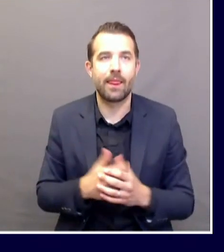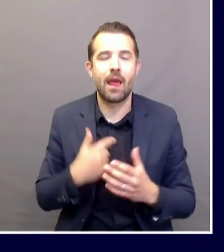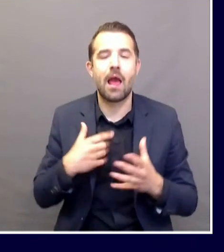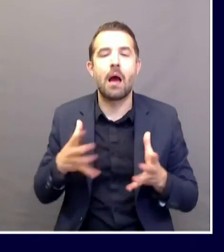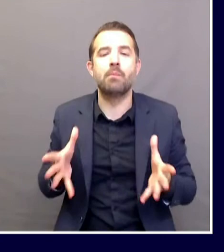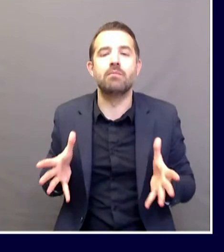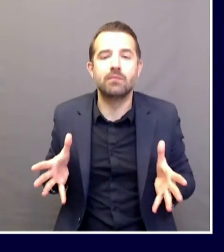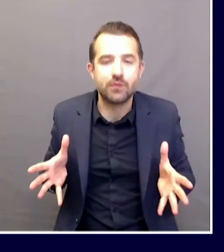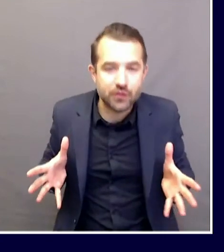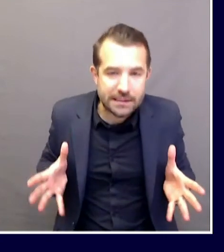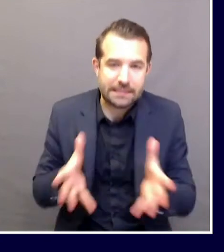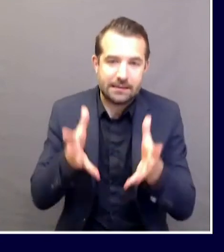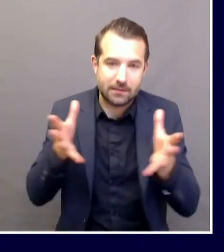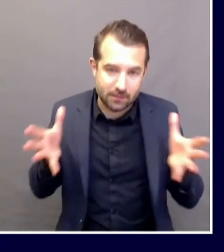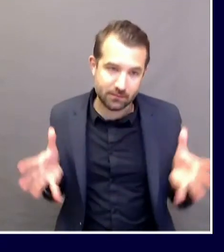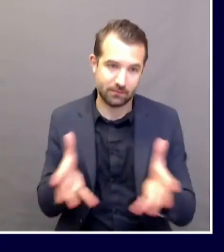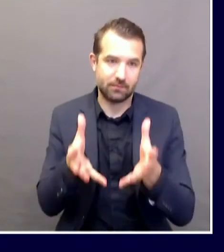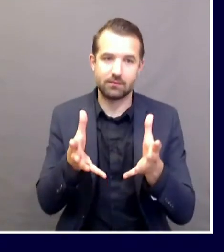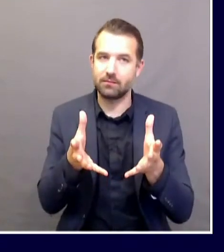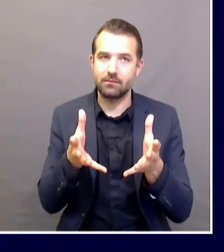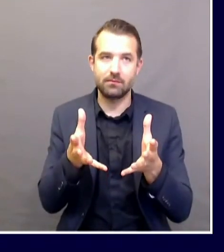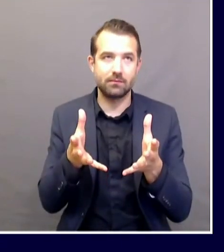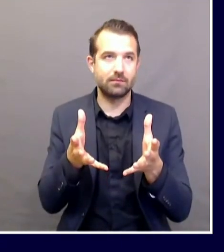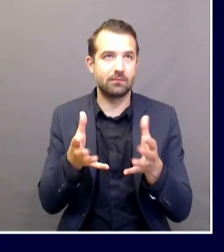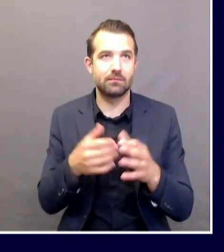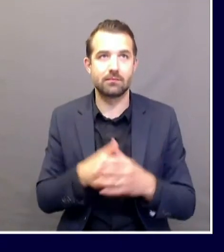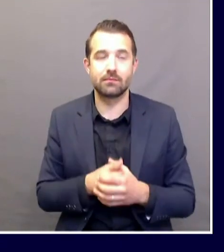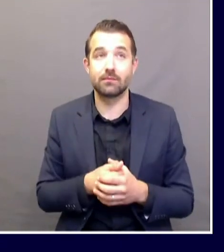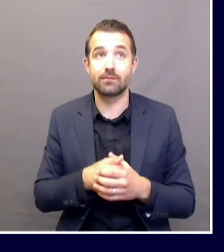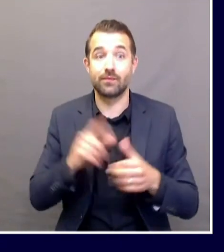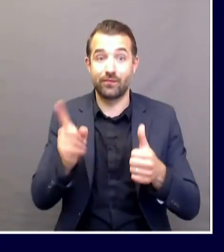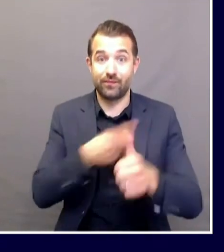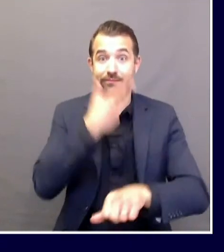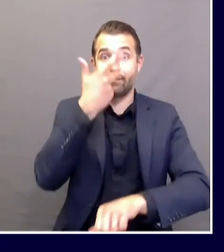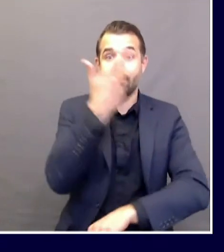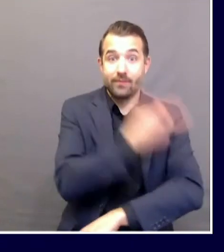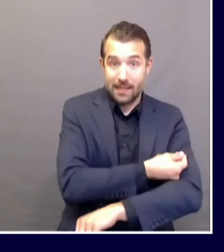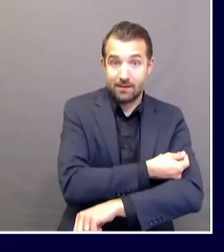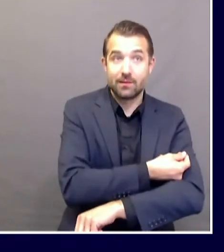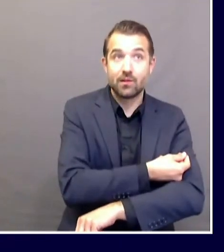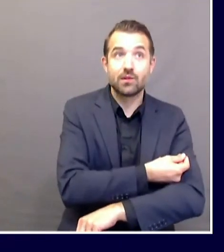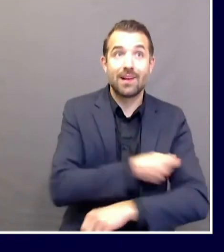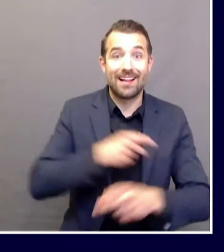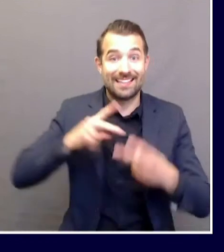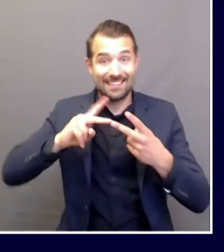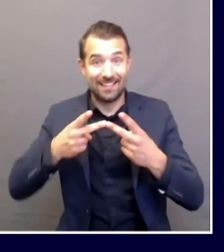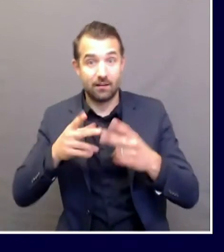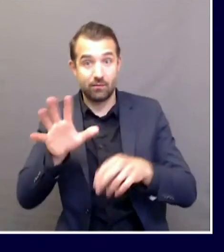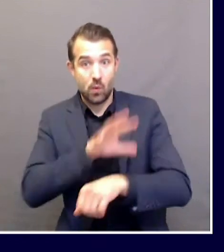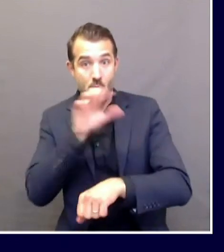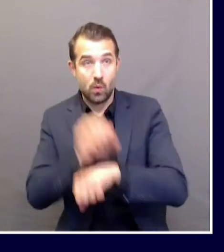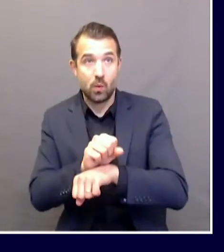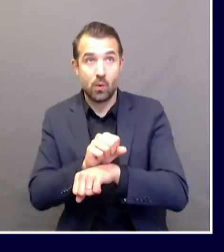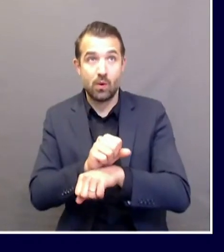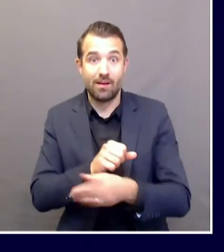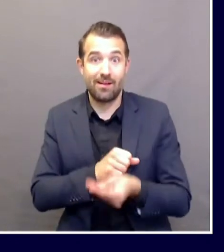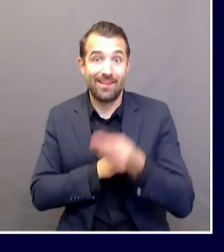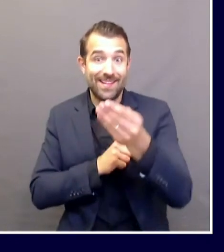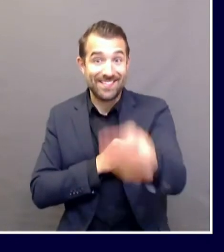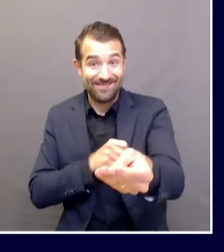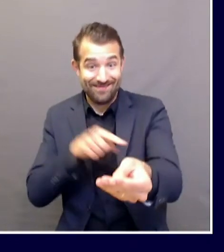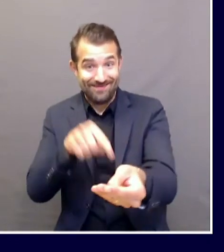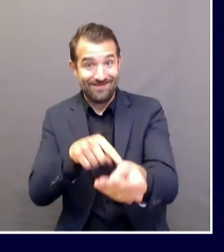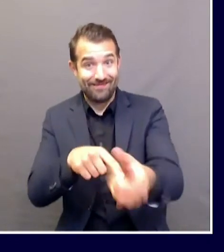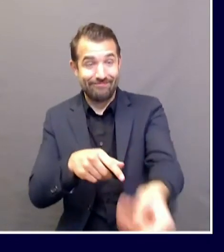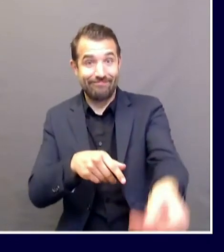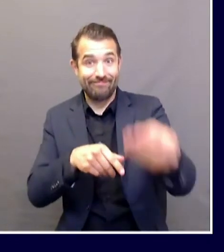the schedule that's set, 21 or 28 days, and at the same place that you got your first shot. That's what